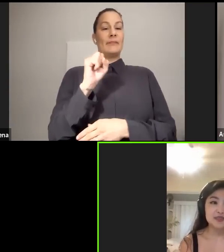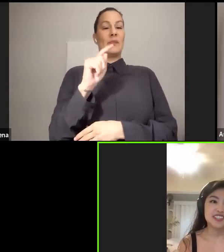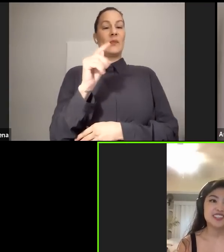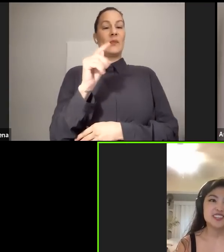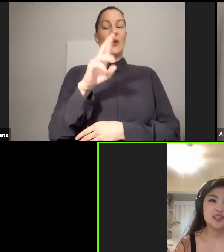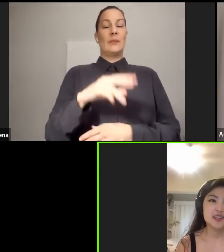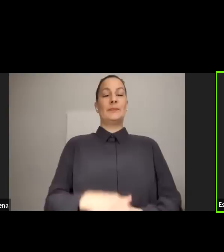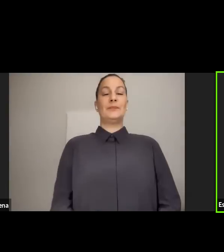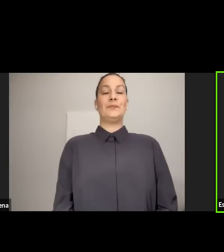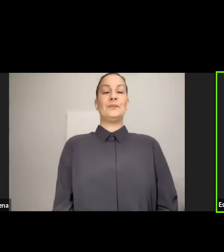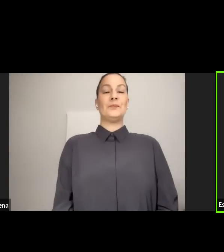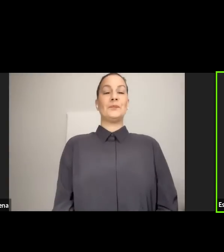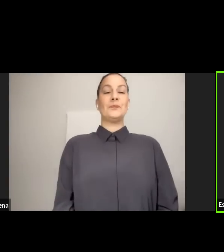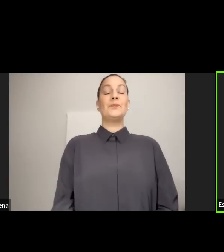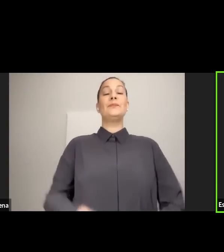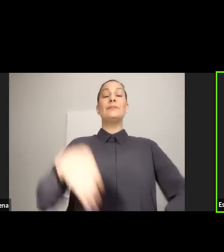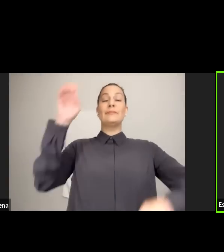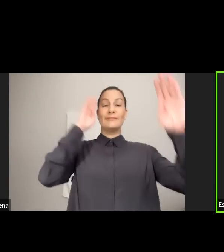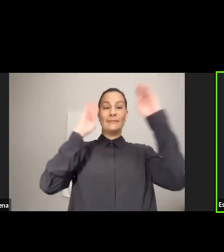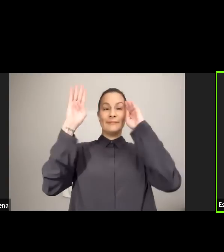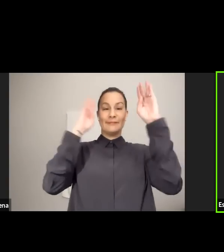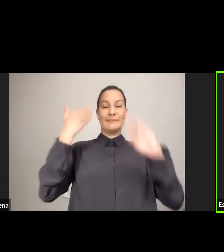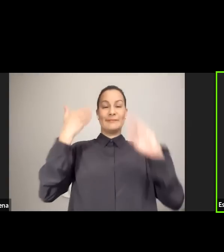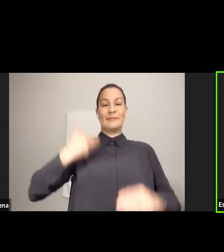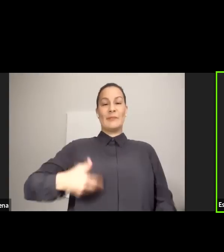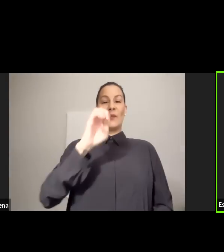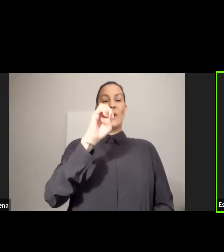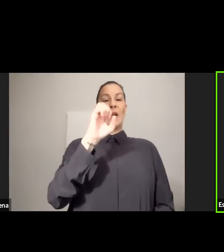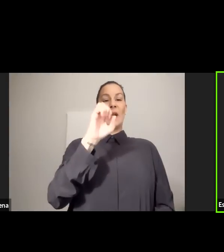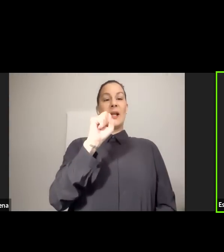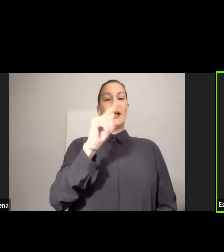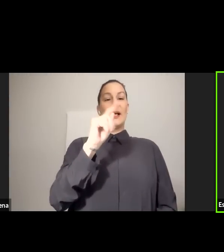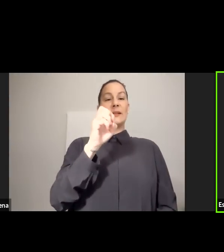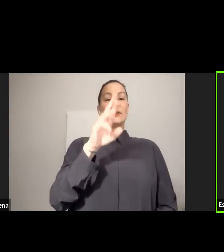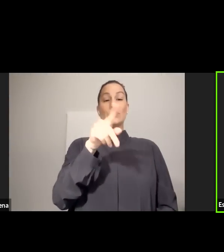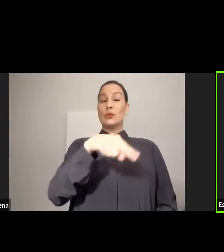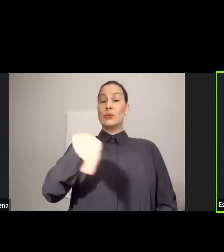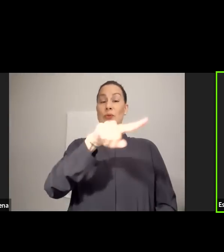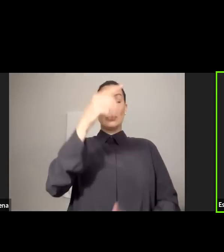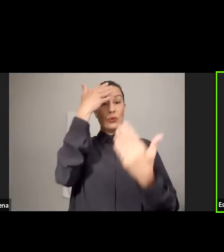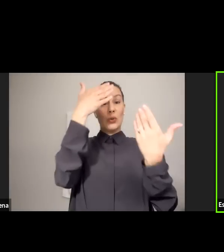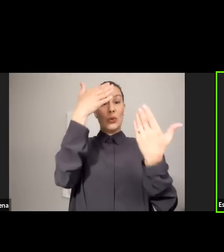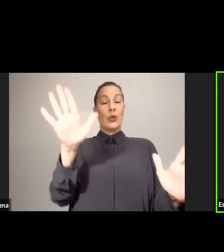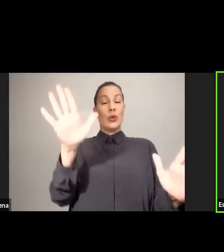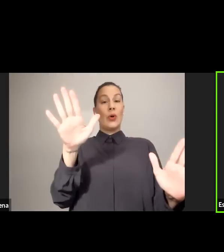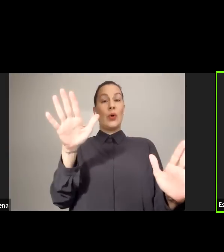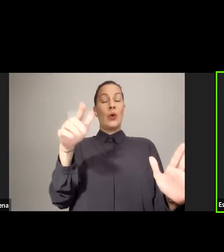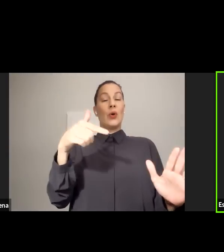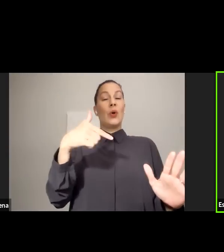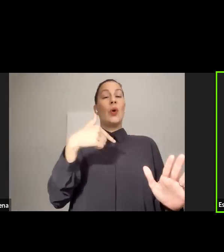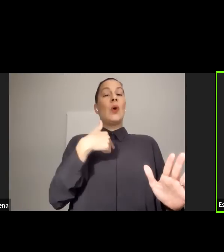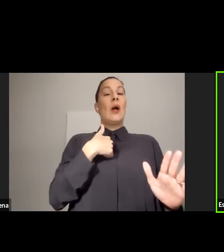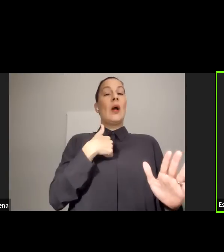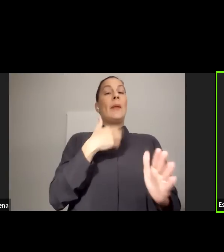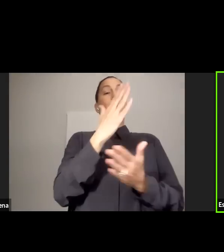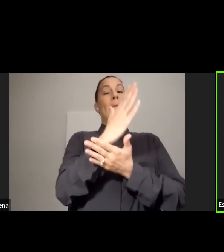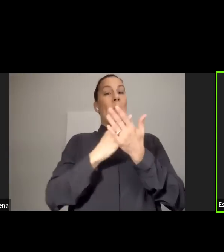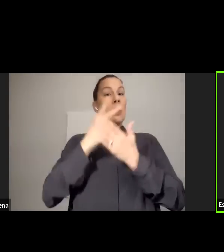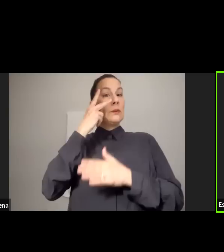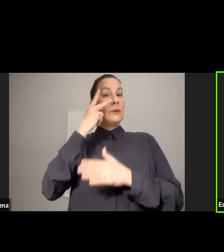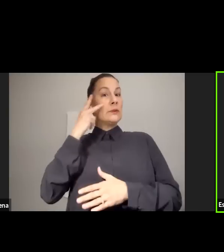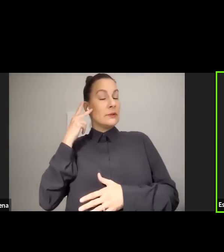Hi, everyone. I'm Esther. For those of you who don't know me, I'm half Indigenous Taiwanese and half